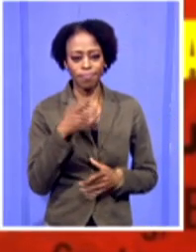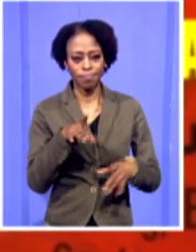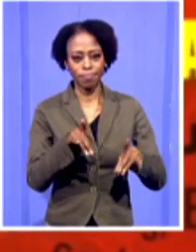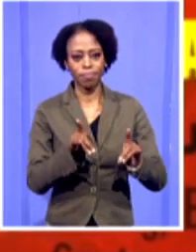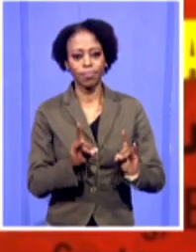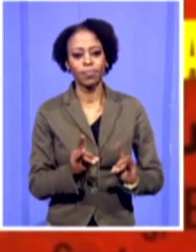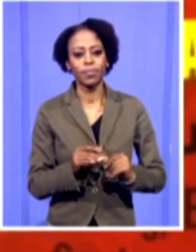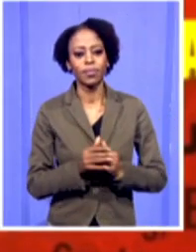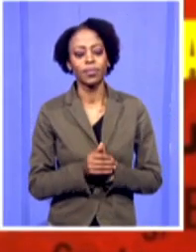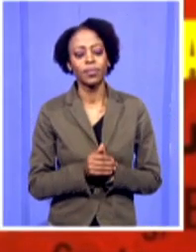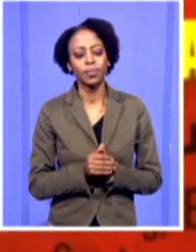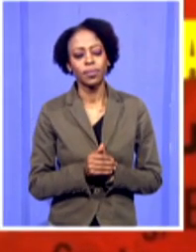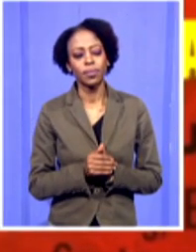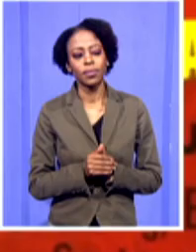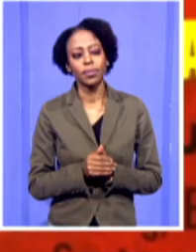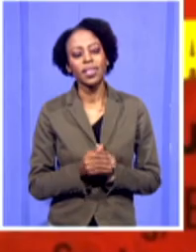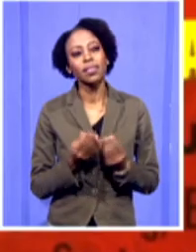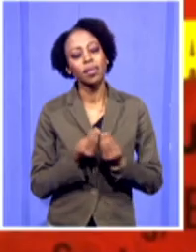There is something called